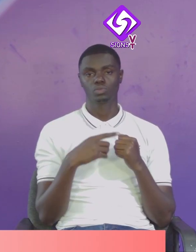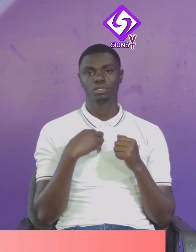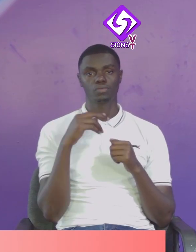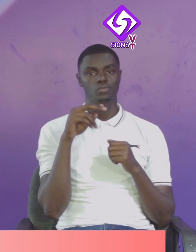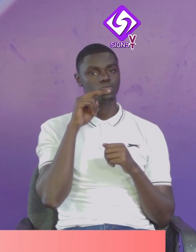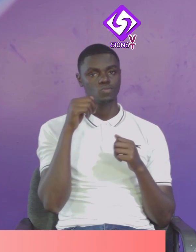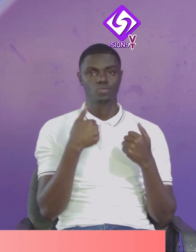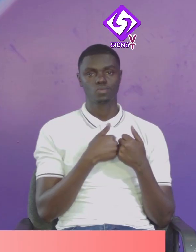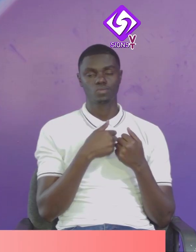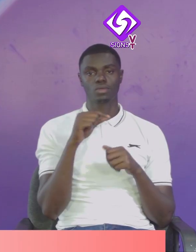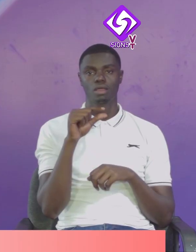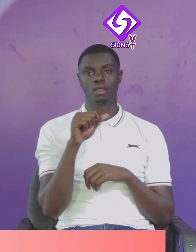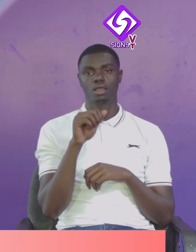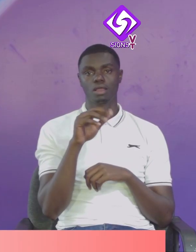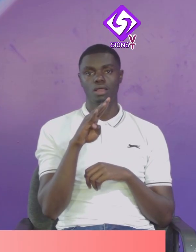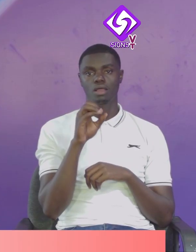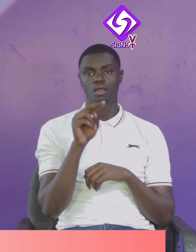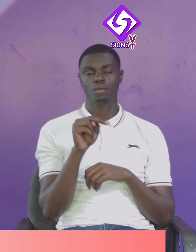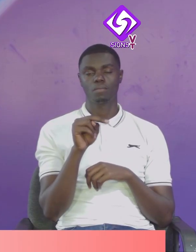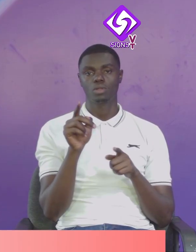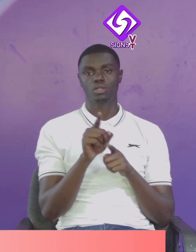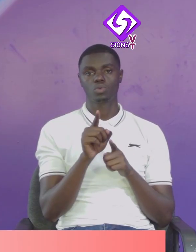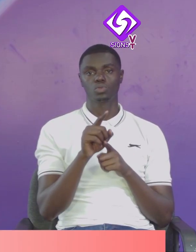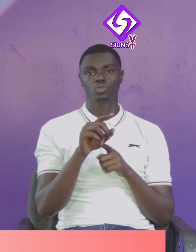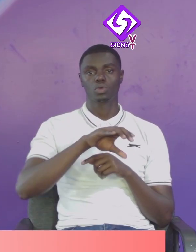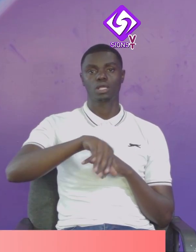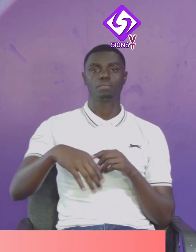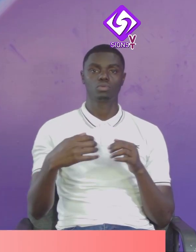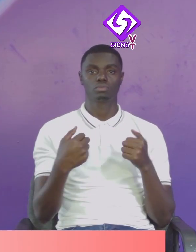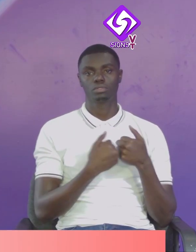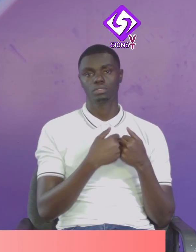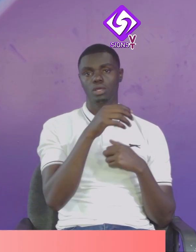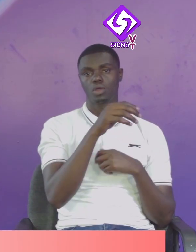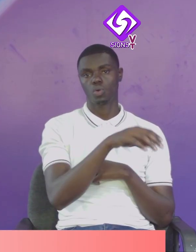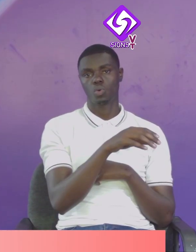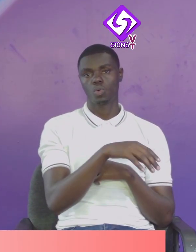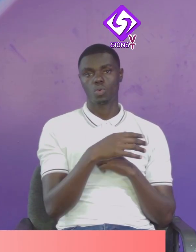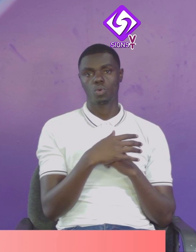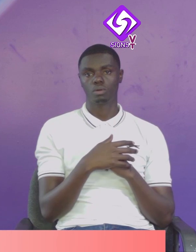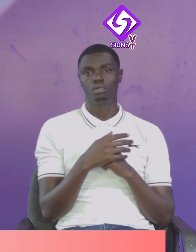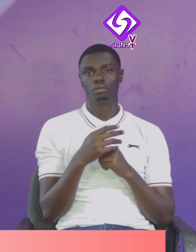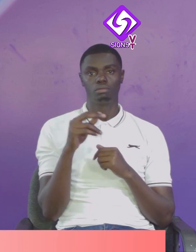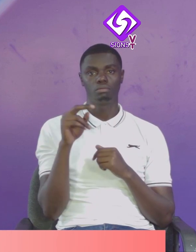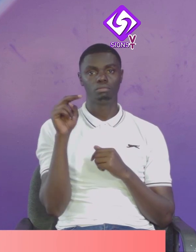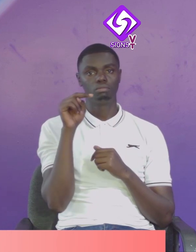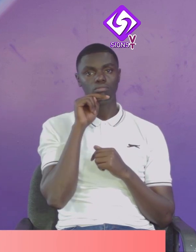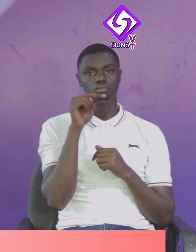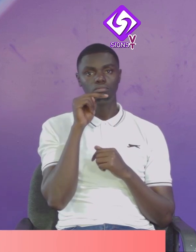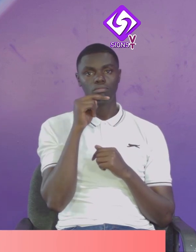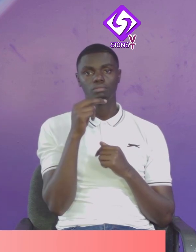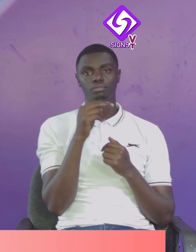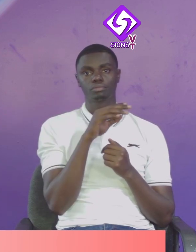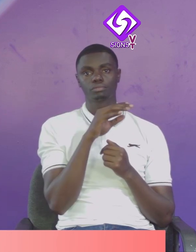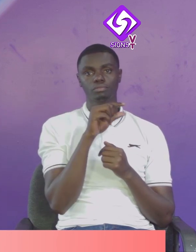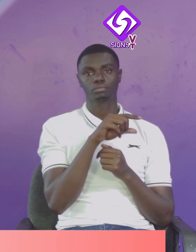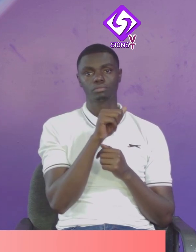against Gabon, and also Cameroon playing against the DR Congo. Now, for Nigeria against Gabon, one